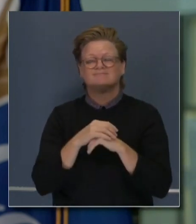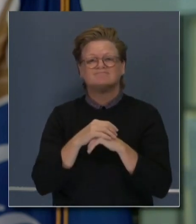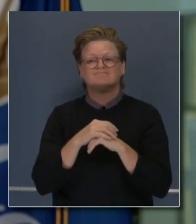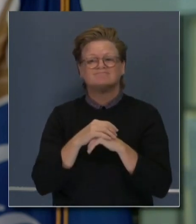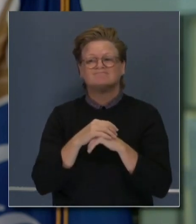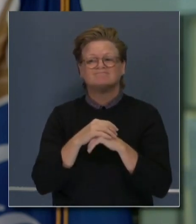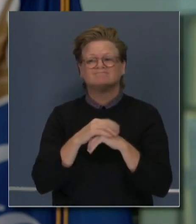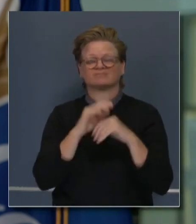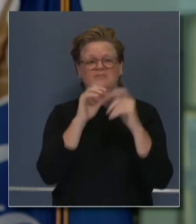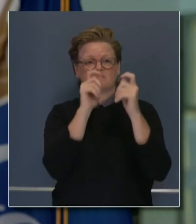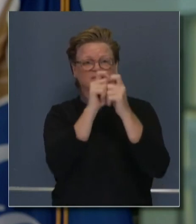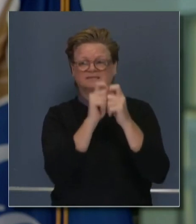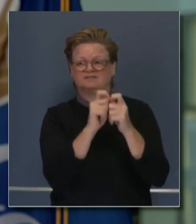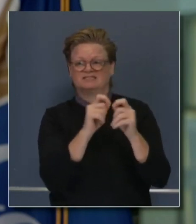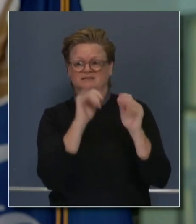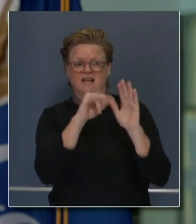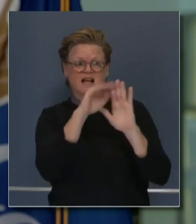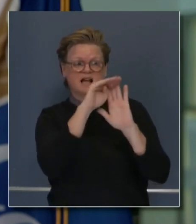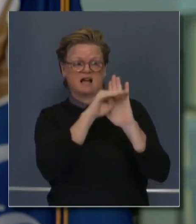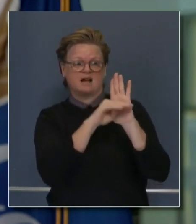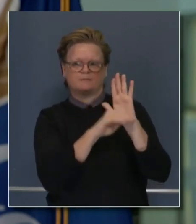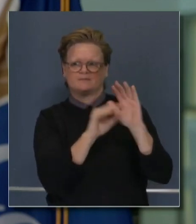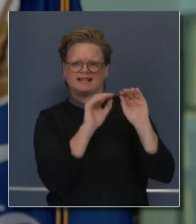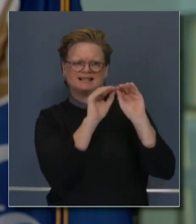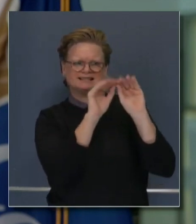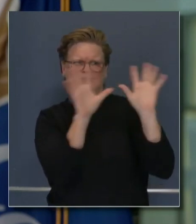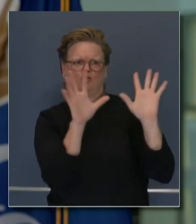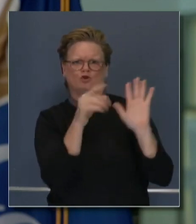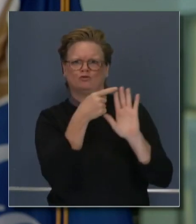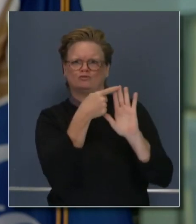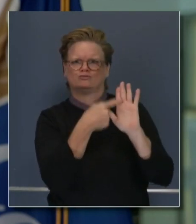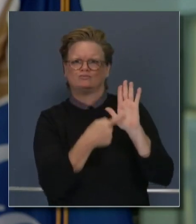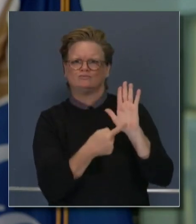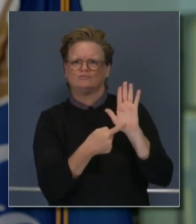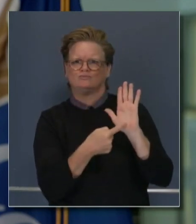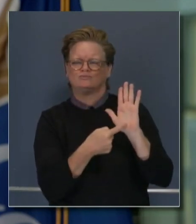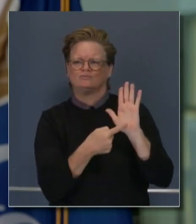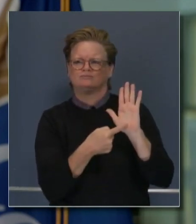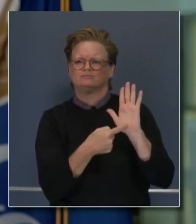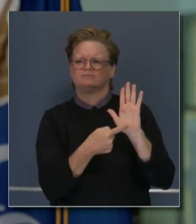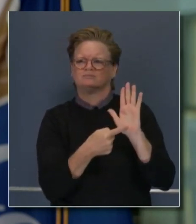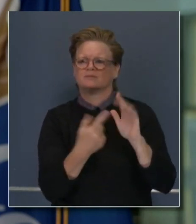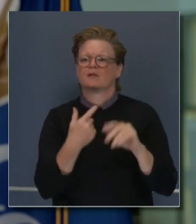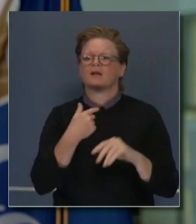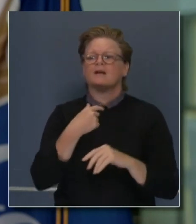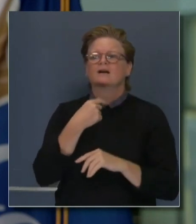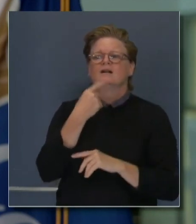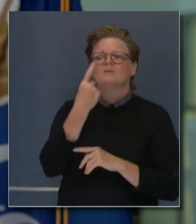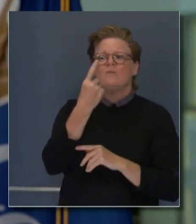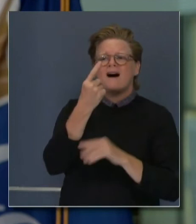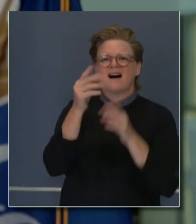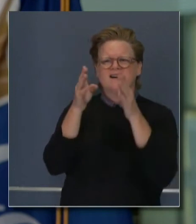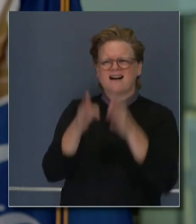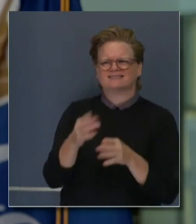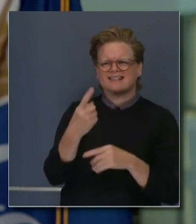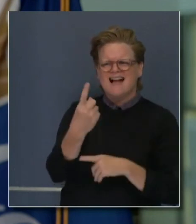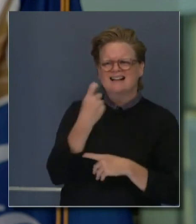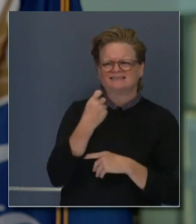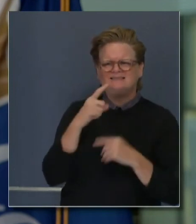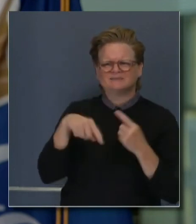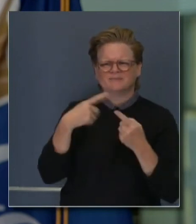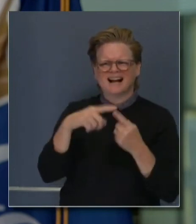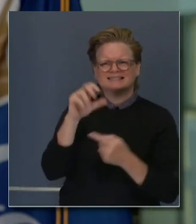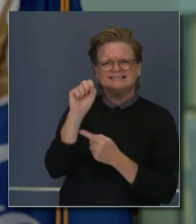by that one individual that commented about the specific sectors within a specific county, with the details